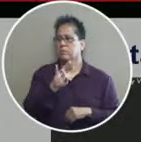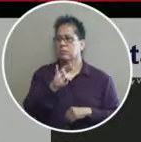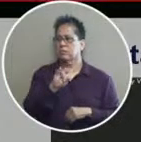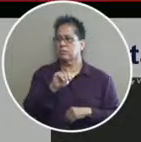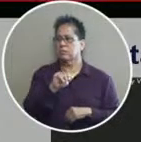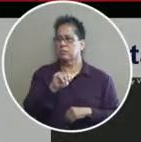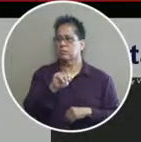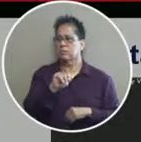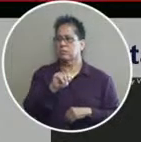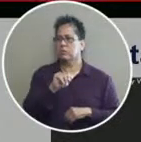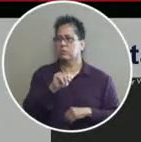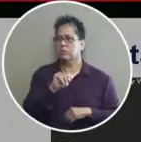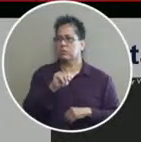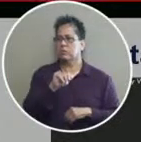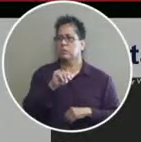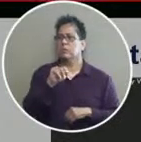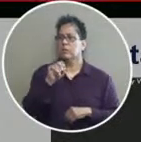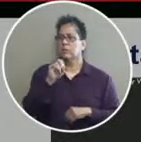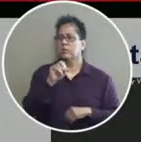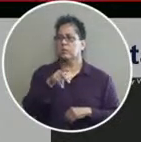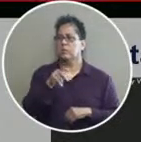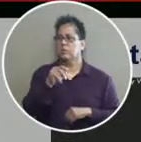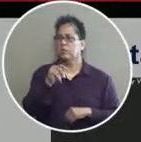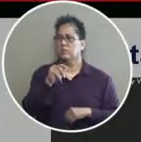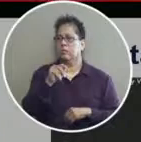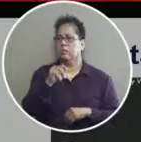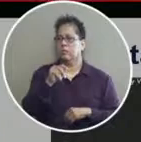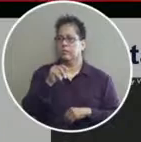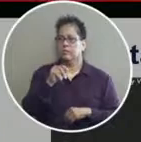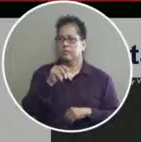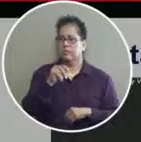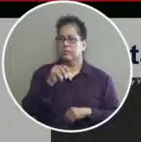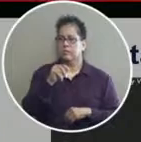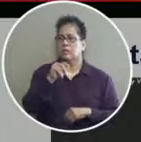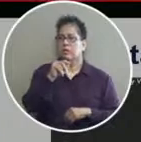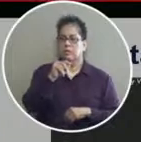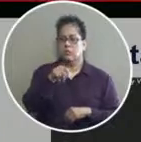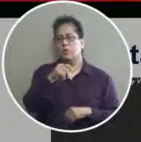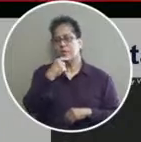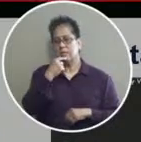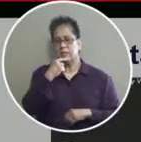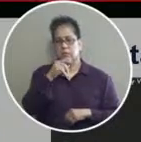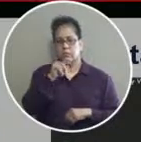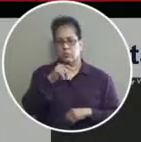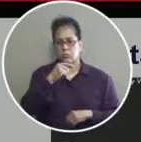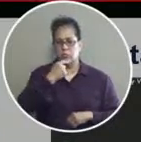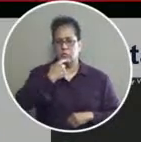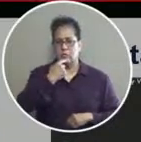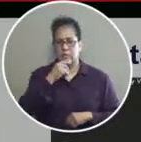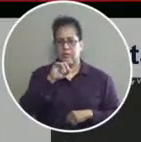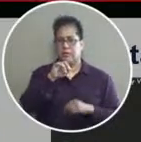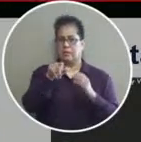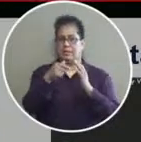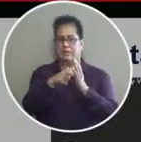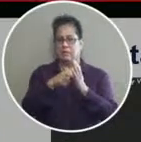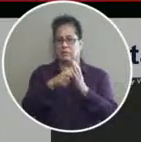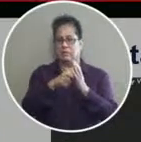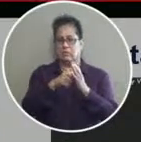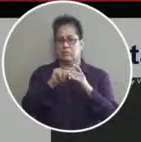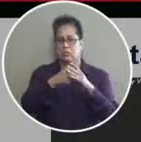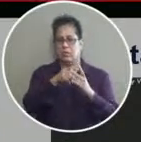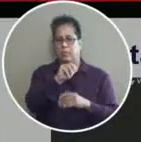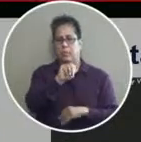ago, so. Yes. Yeah, sorry. That This one? is the one. Yeah, and so you had said that this was as of May